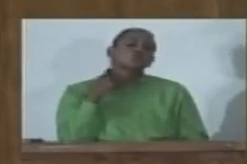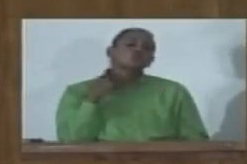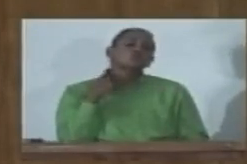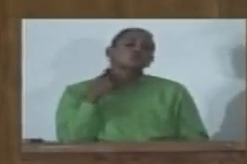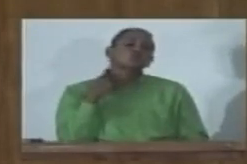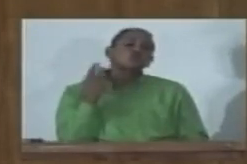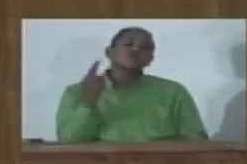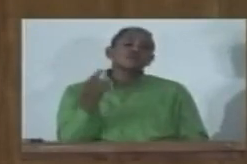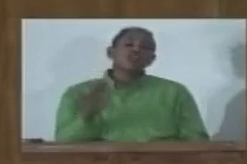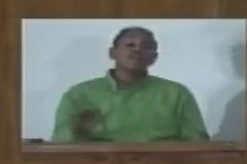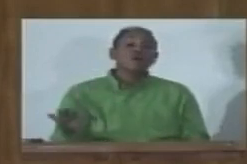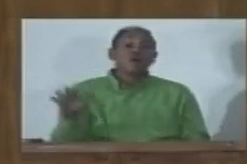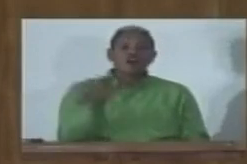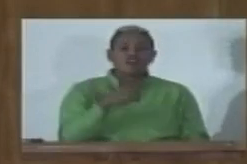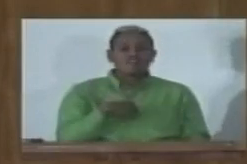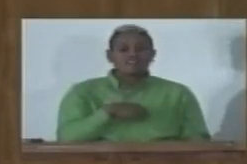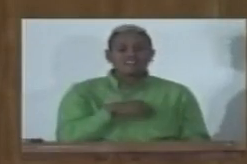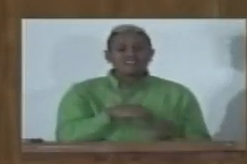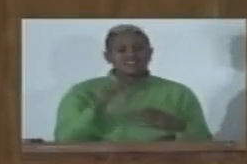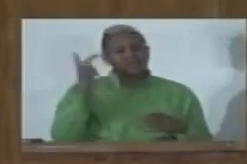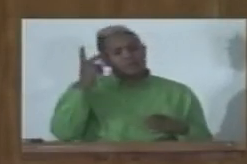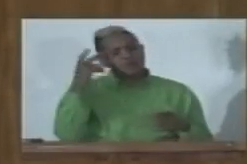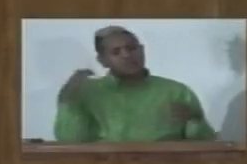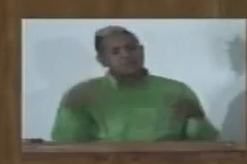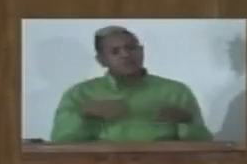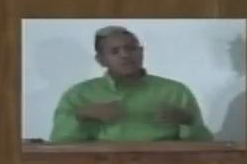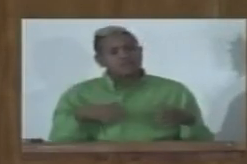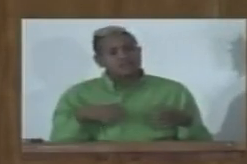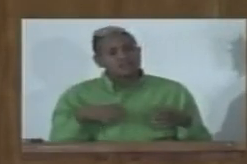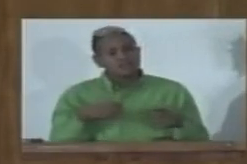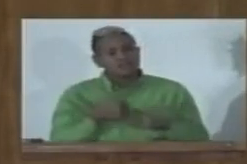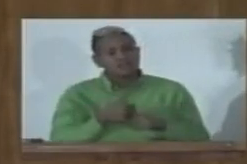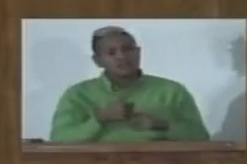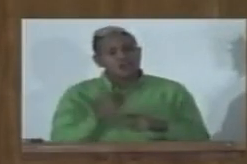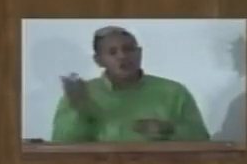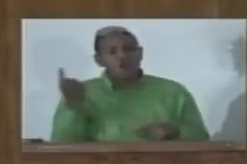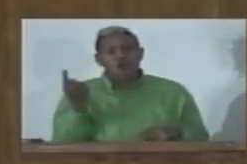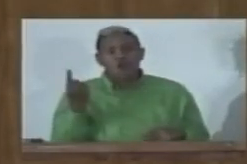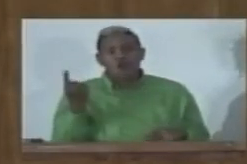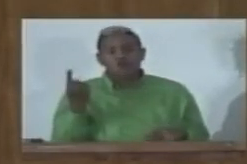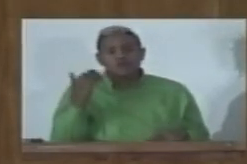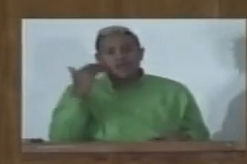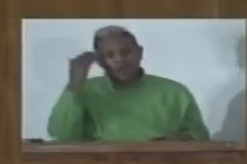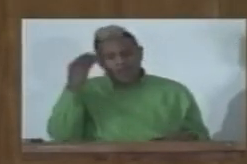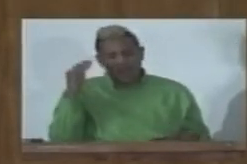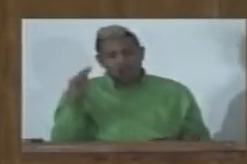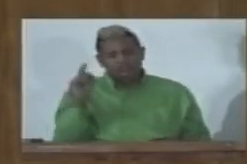of all of us in the political movement that was always at our headquarters,